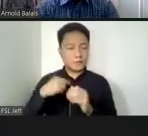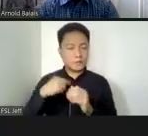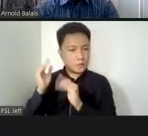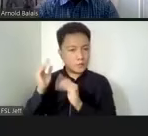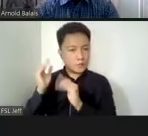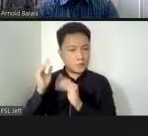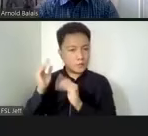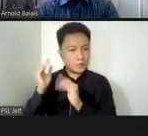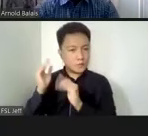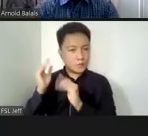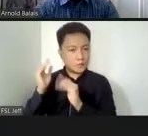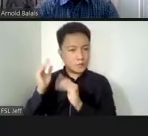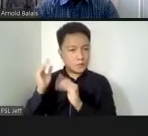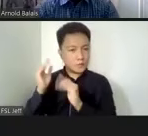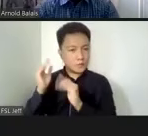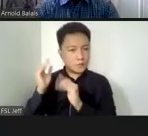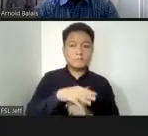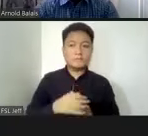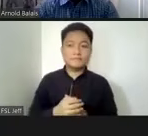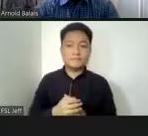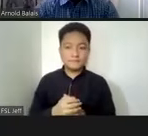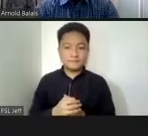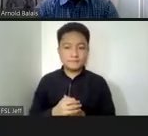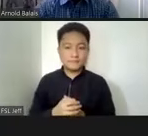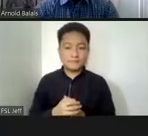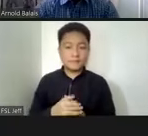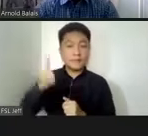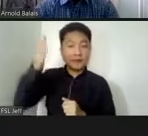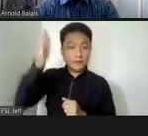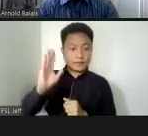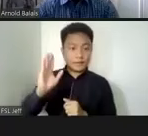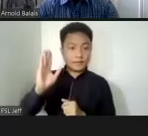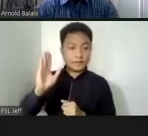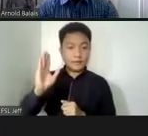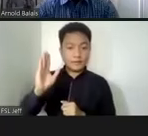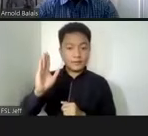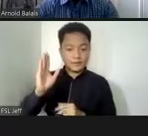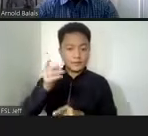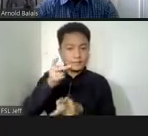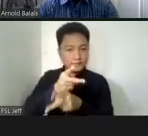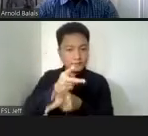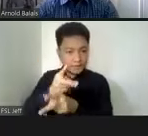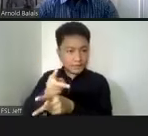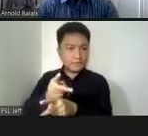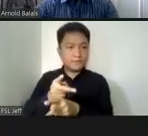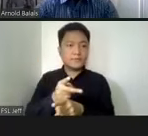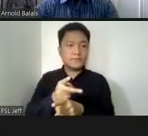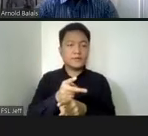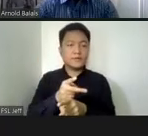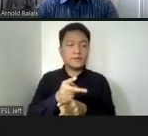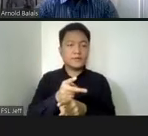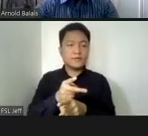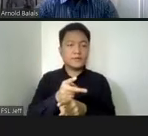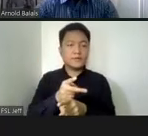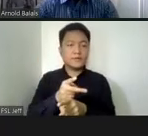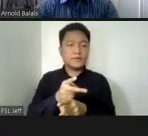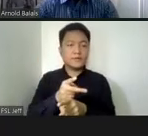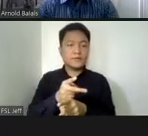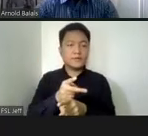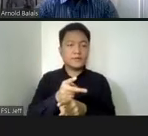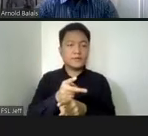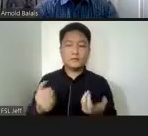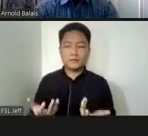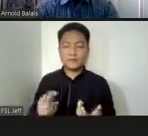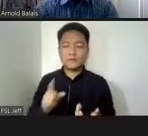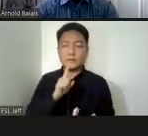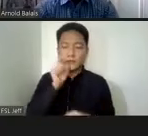safe and while really working very hard out there. So marami salamat and hope to see you in the front